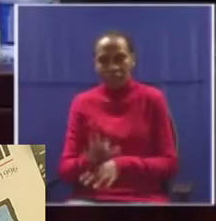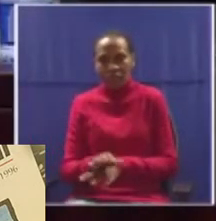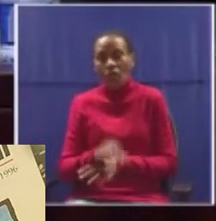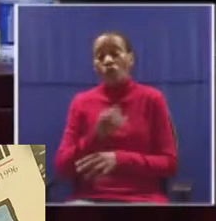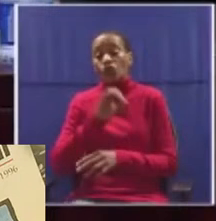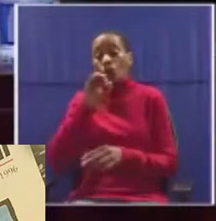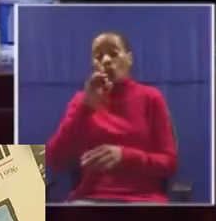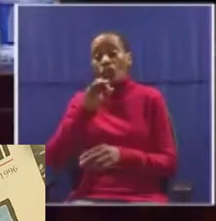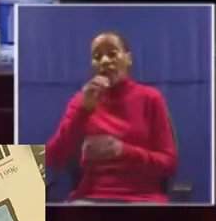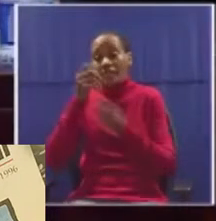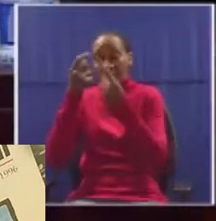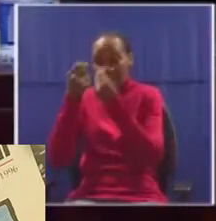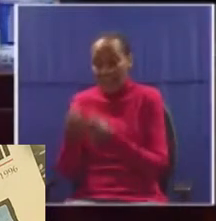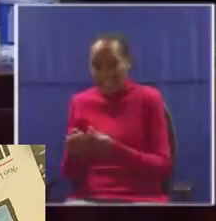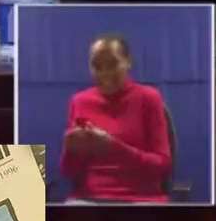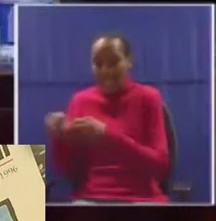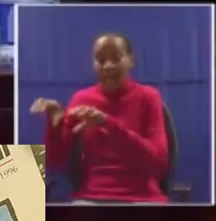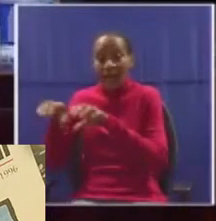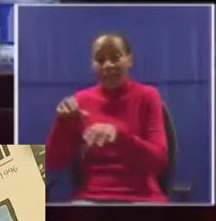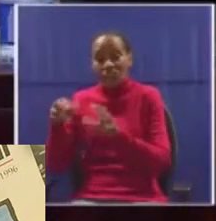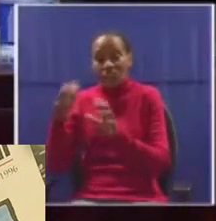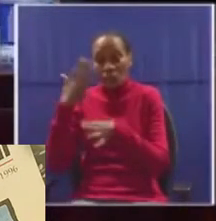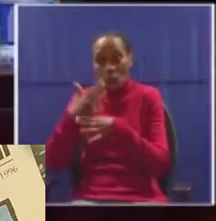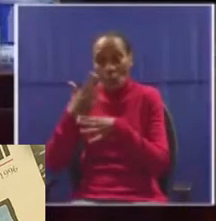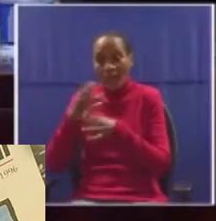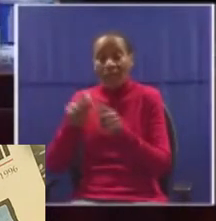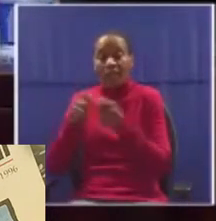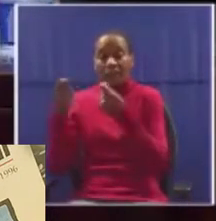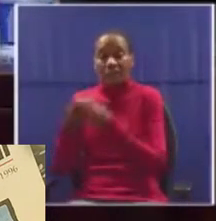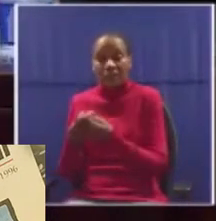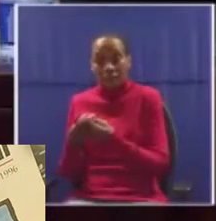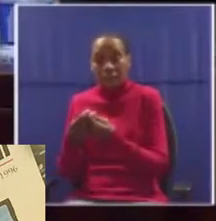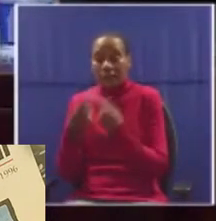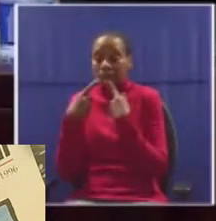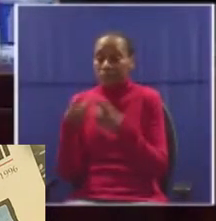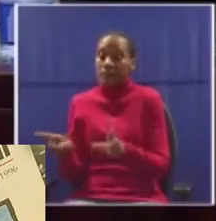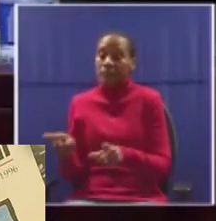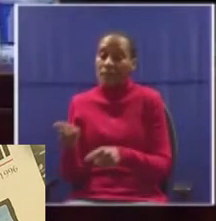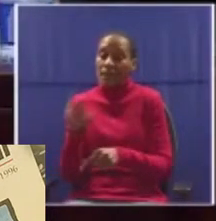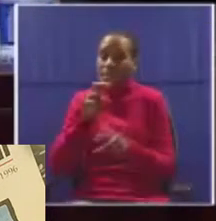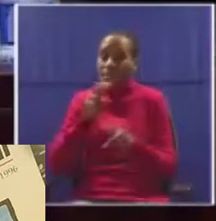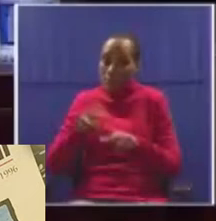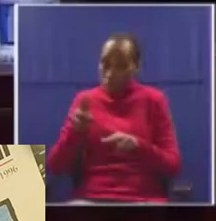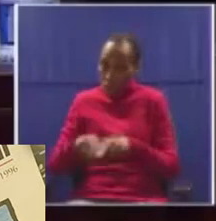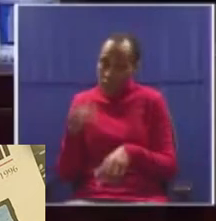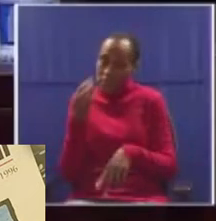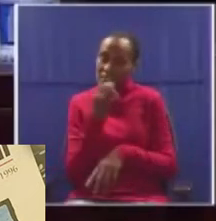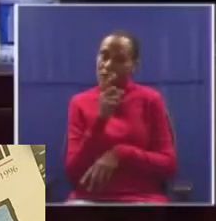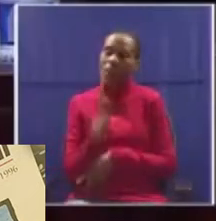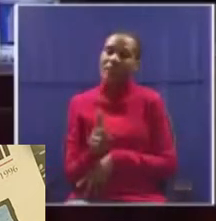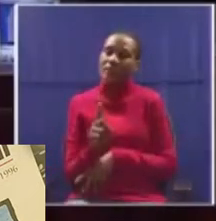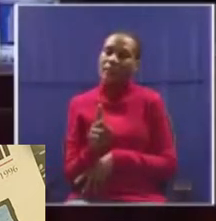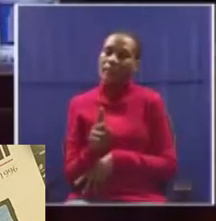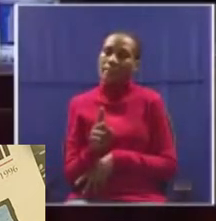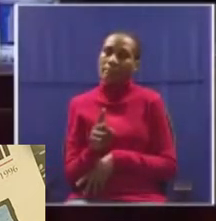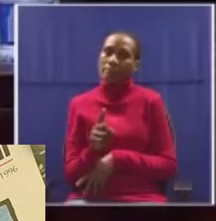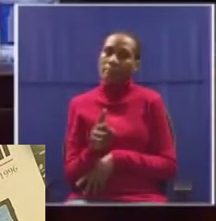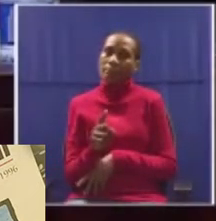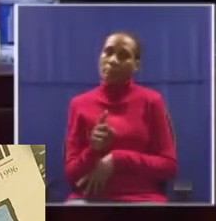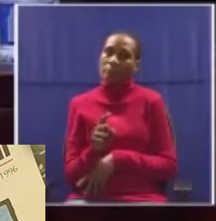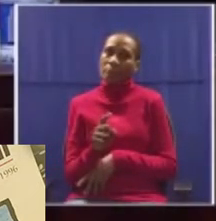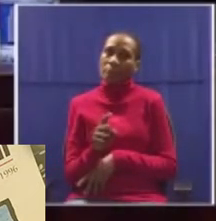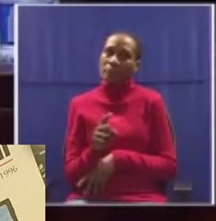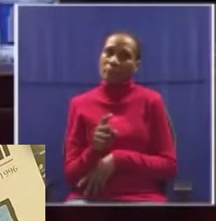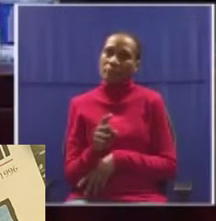action task force in its statement on 23rd February 2021 has this to say about South African jurisdiction